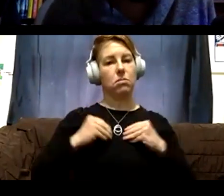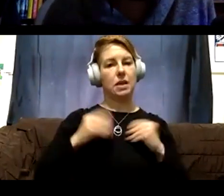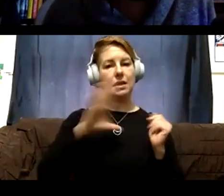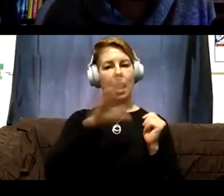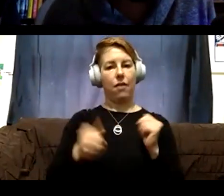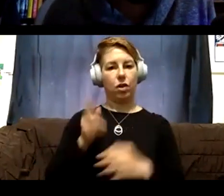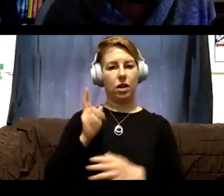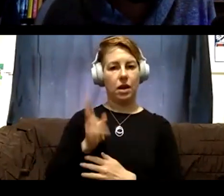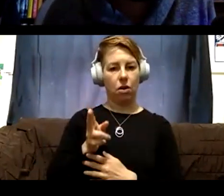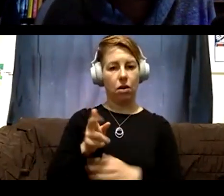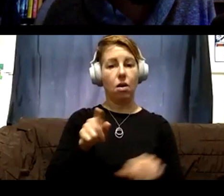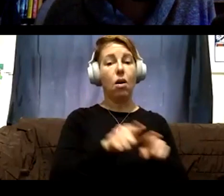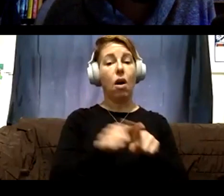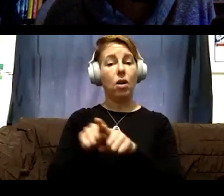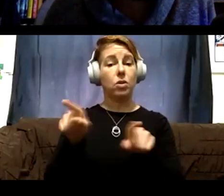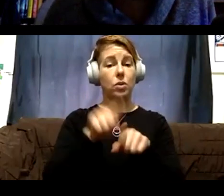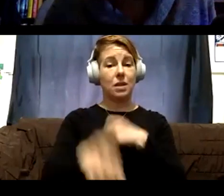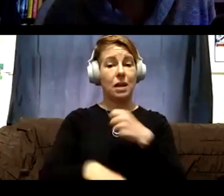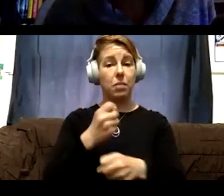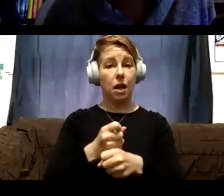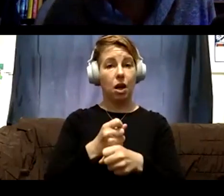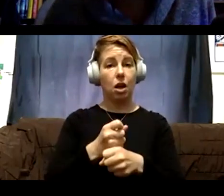Du Bois's The Souls of Black Folk.